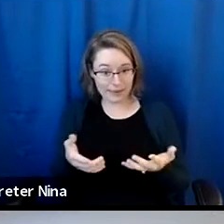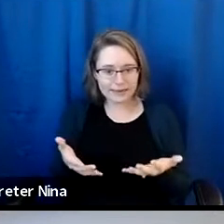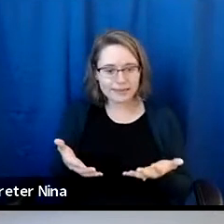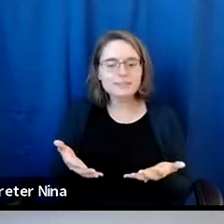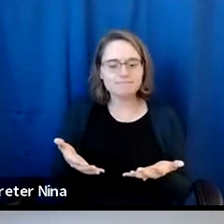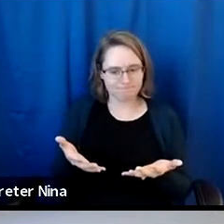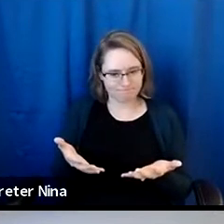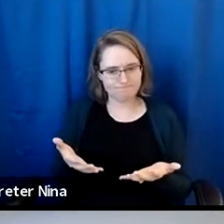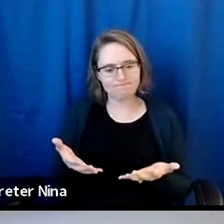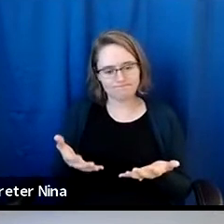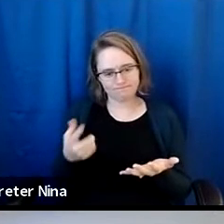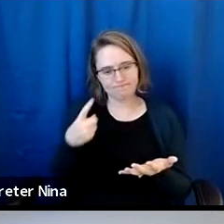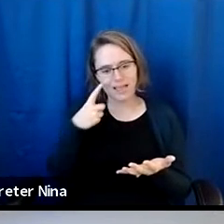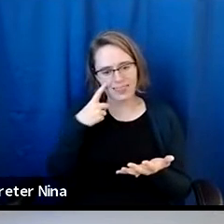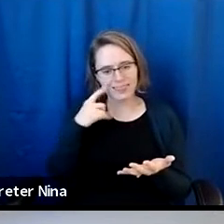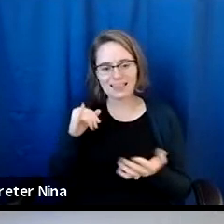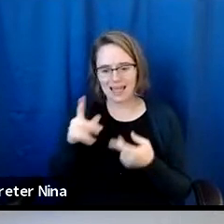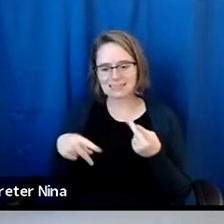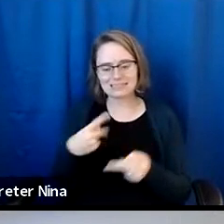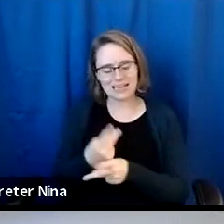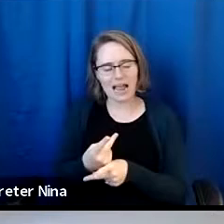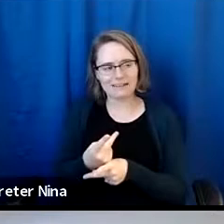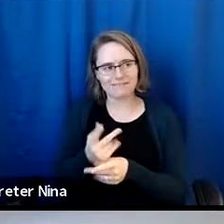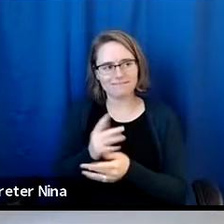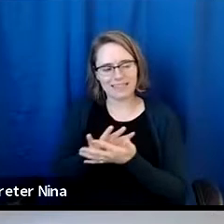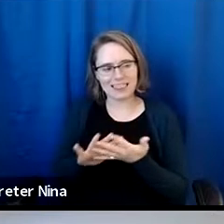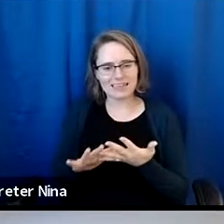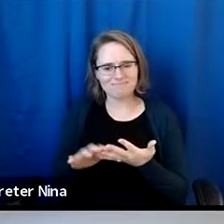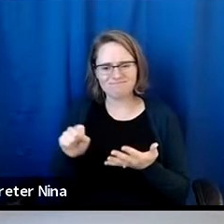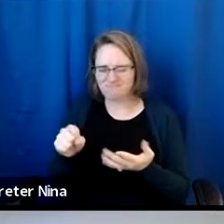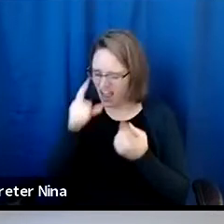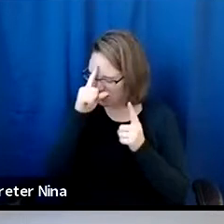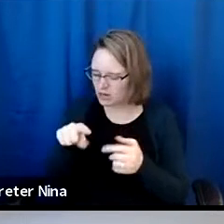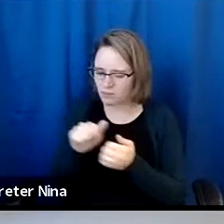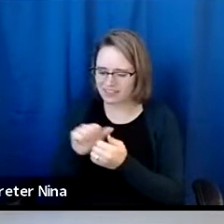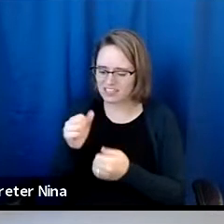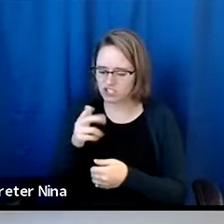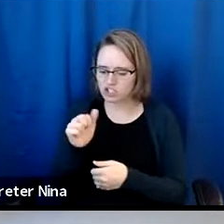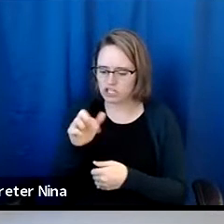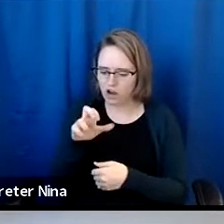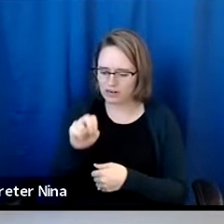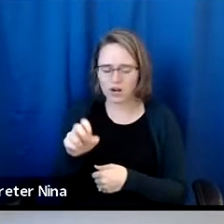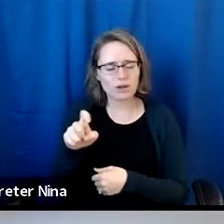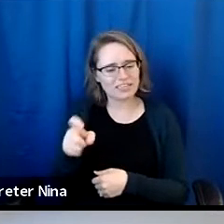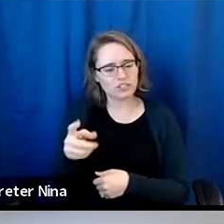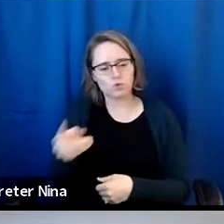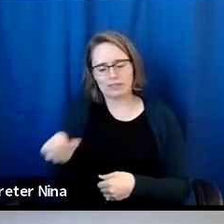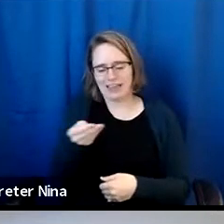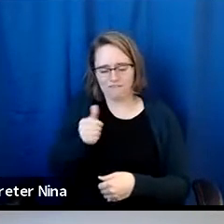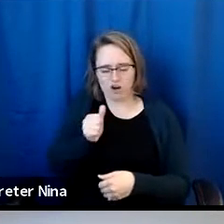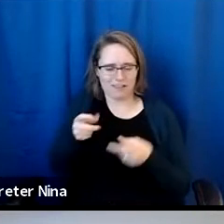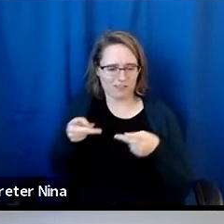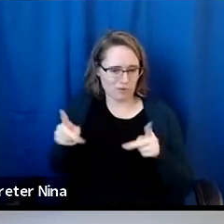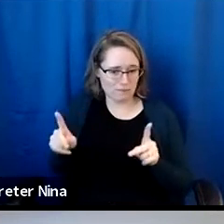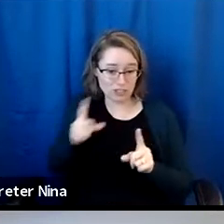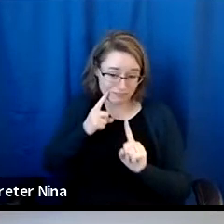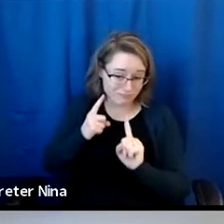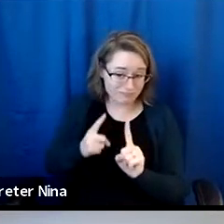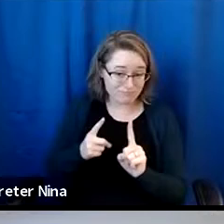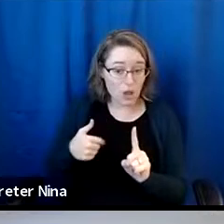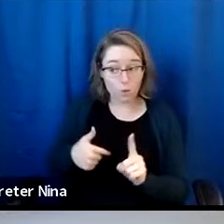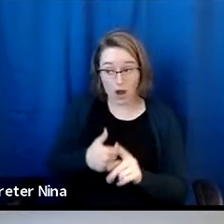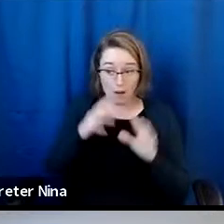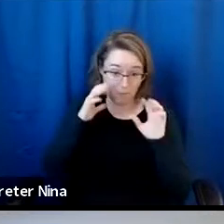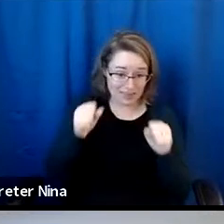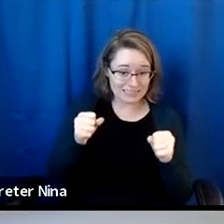So I think that those are the kinds of things. But I would agree with Sharon. I think we have to give ourselves permission, because at the end of the day, we are presidents and we have